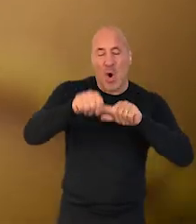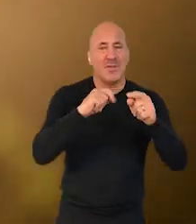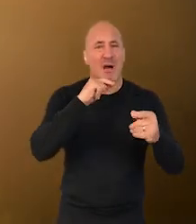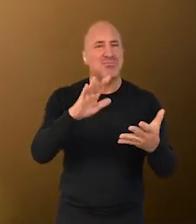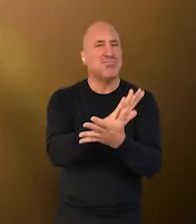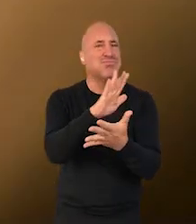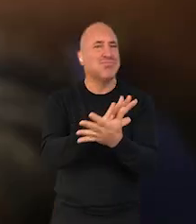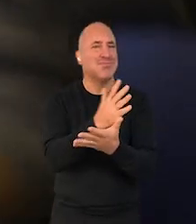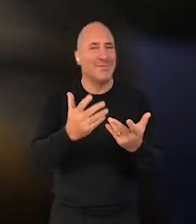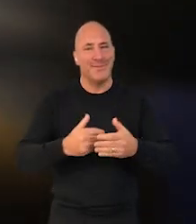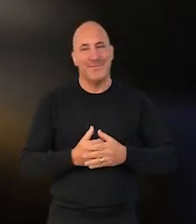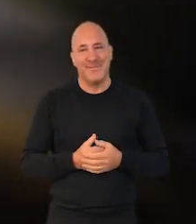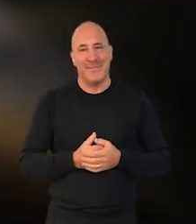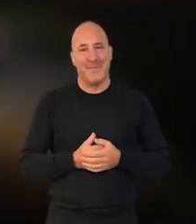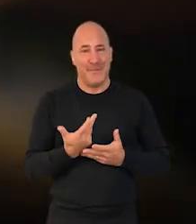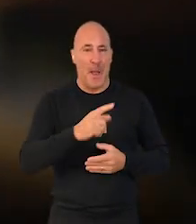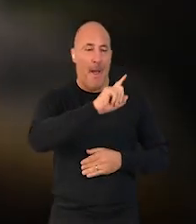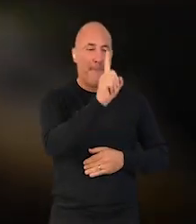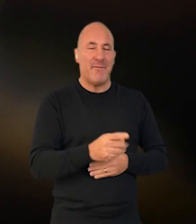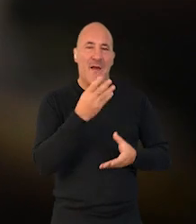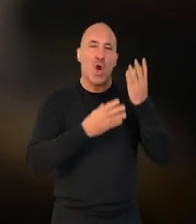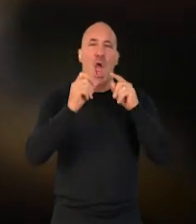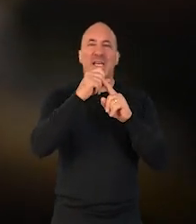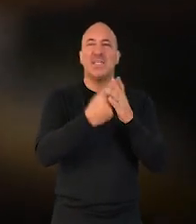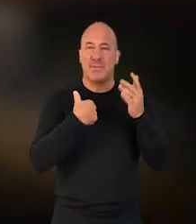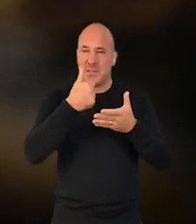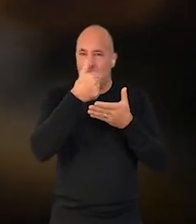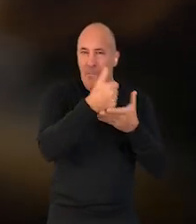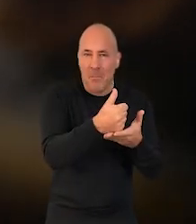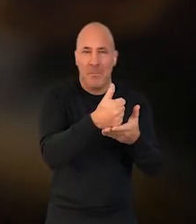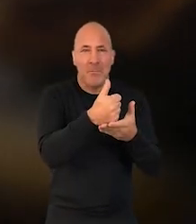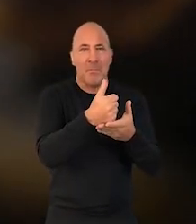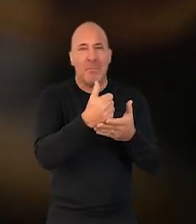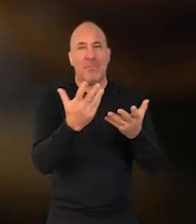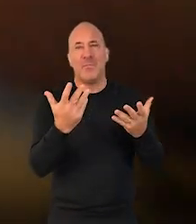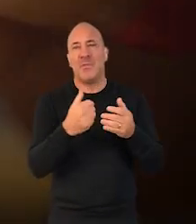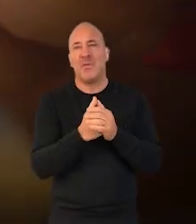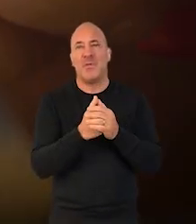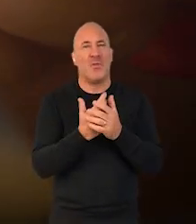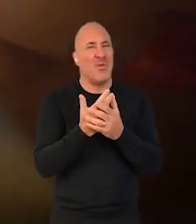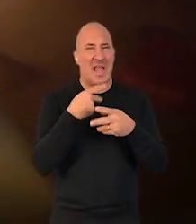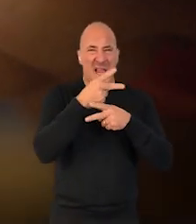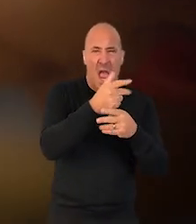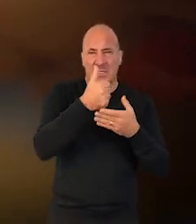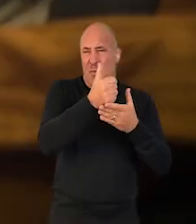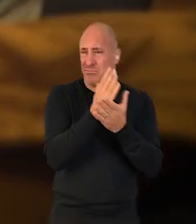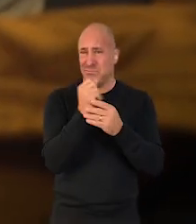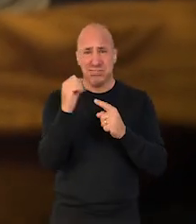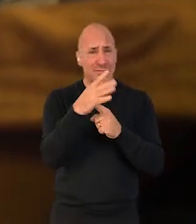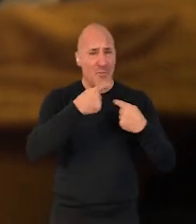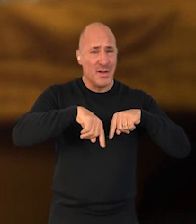the process of it as well. Supporting people with learning disabilities or care and support needs is really important to